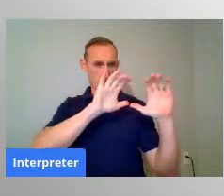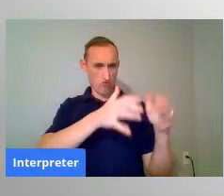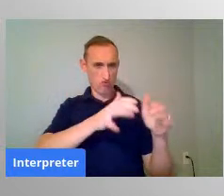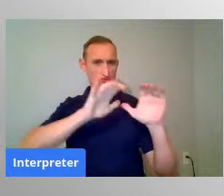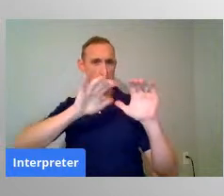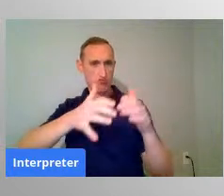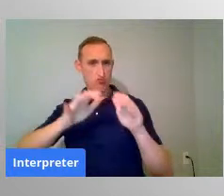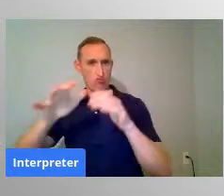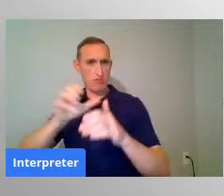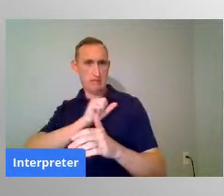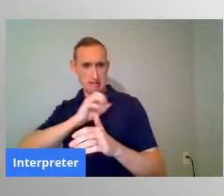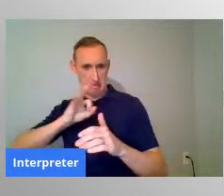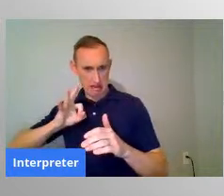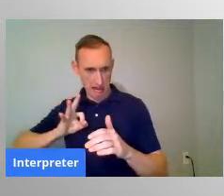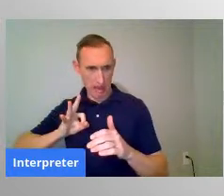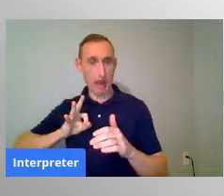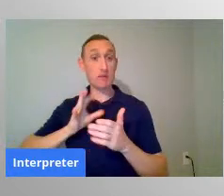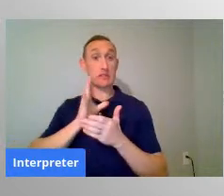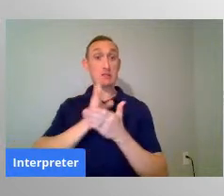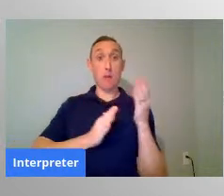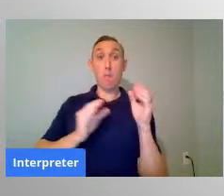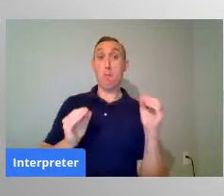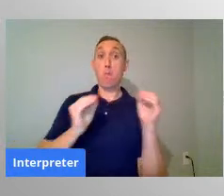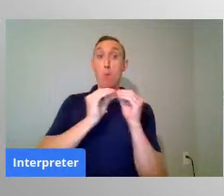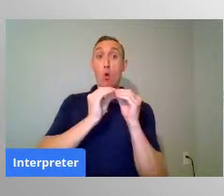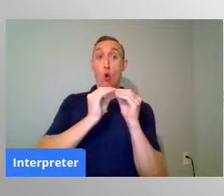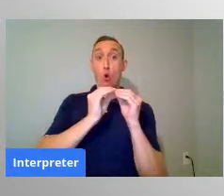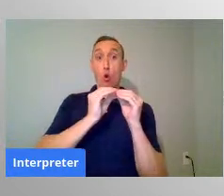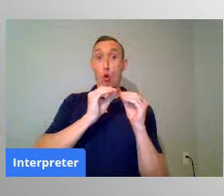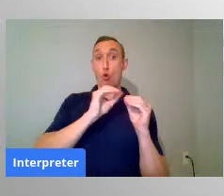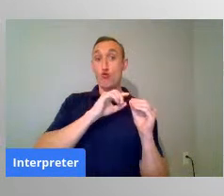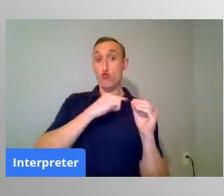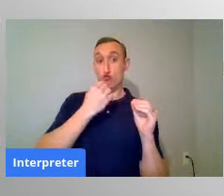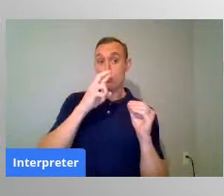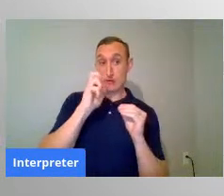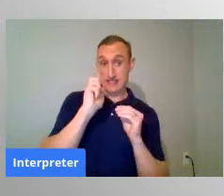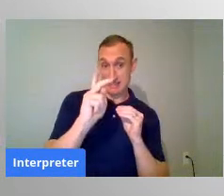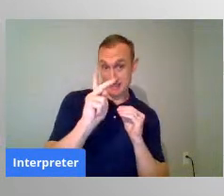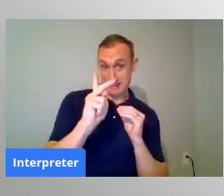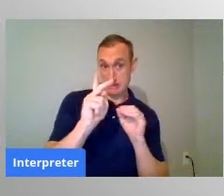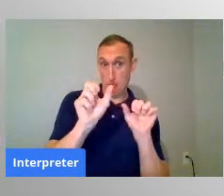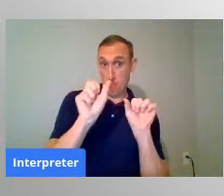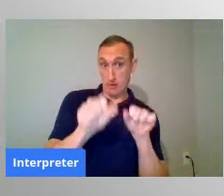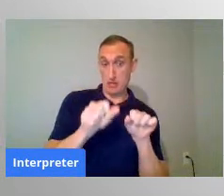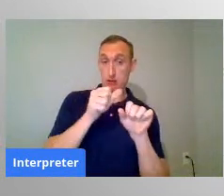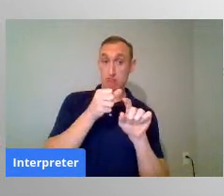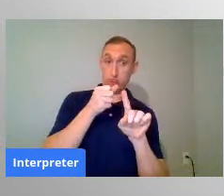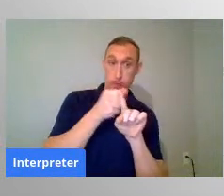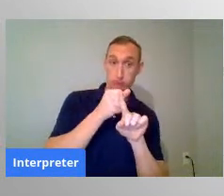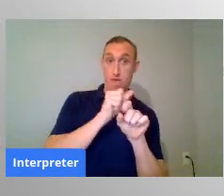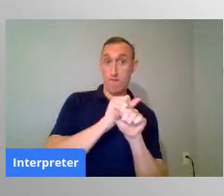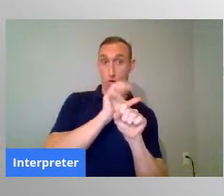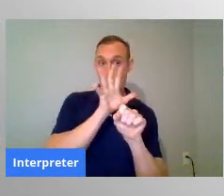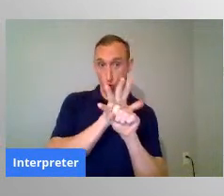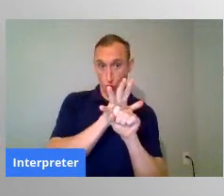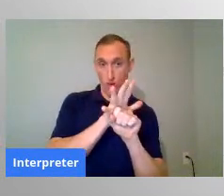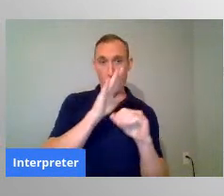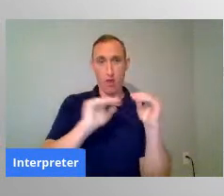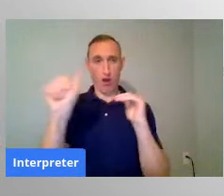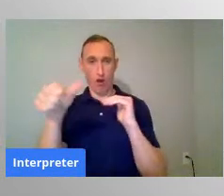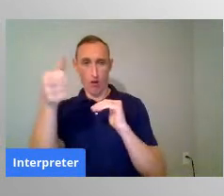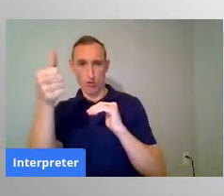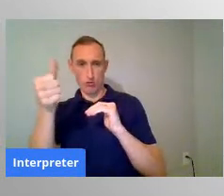are potentially at greater risk than others, and we want to be sure that all of our staff are given the opportunity